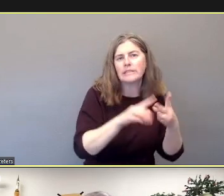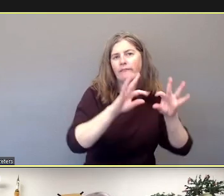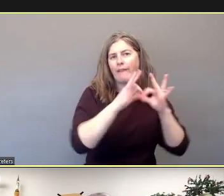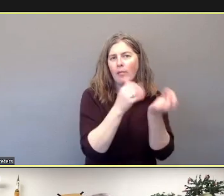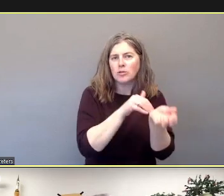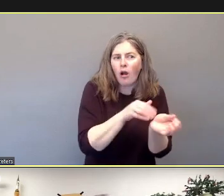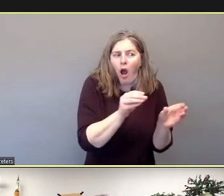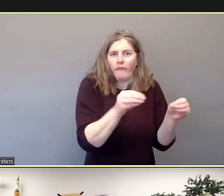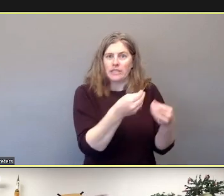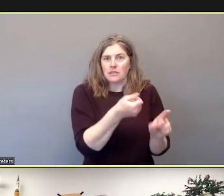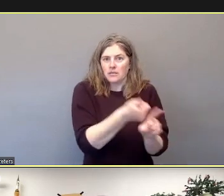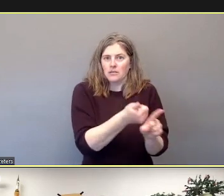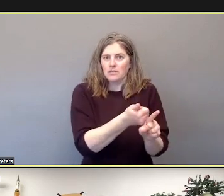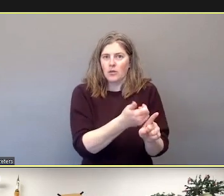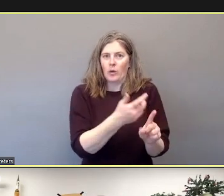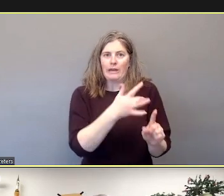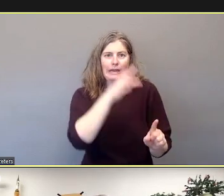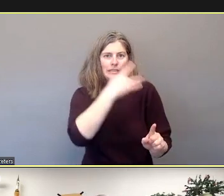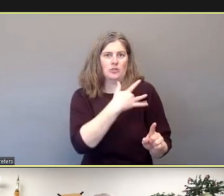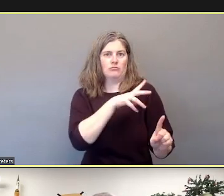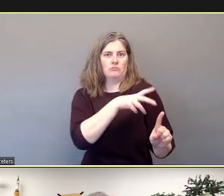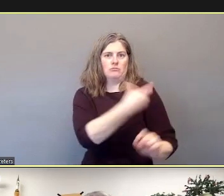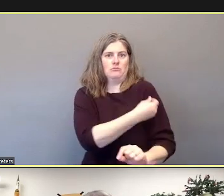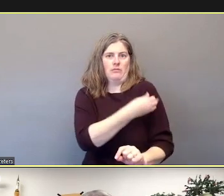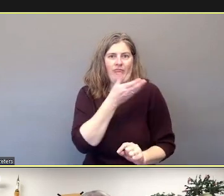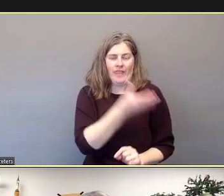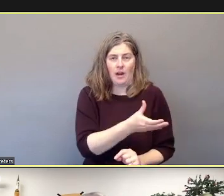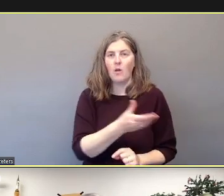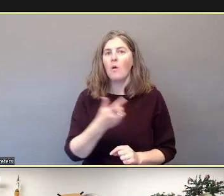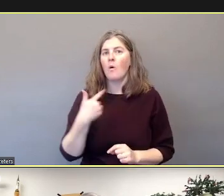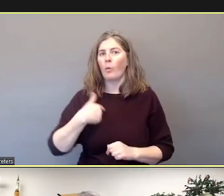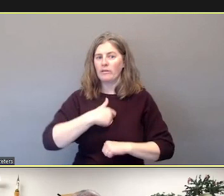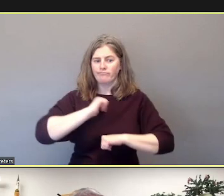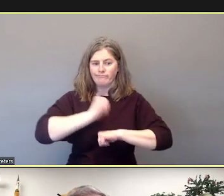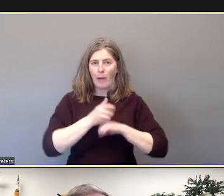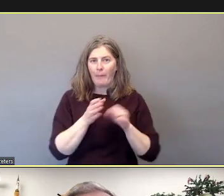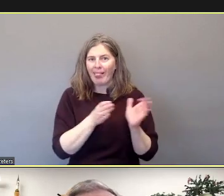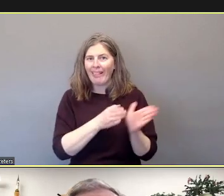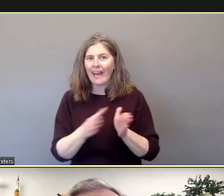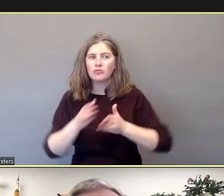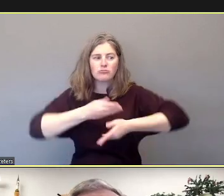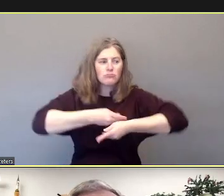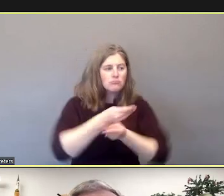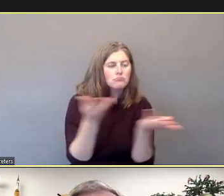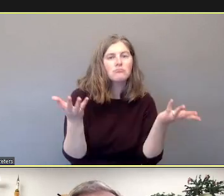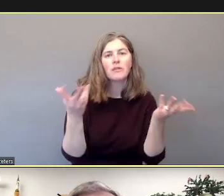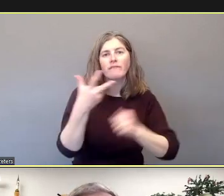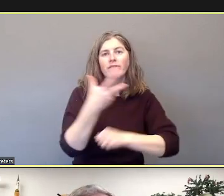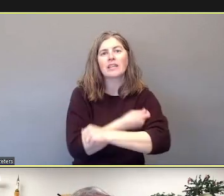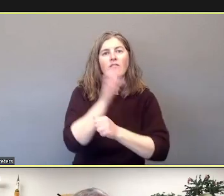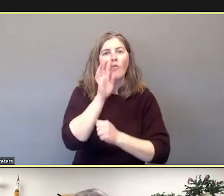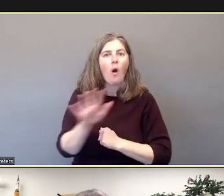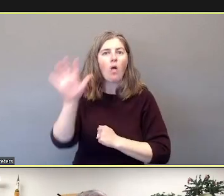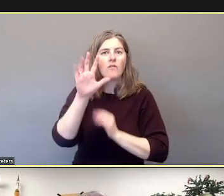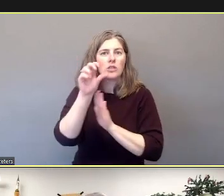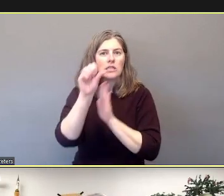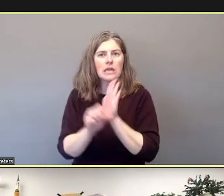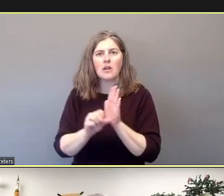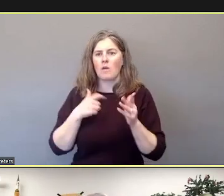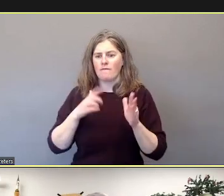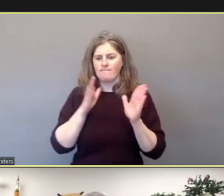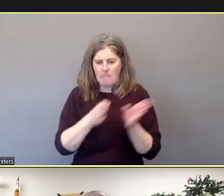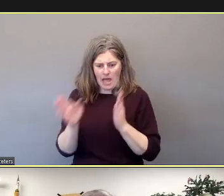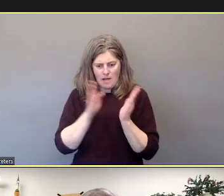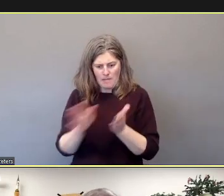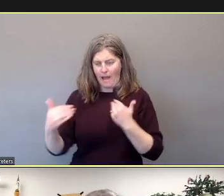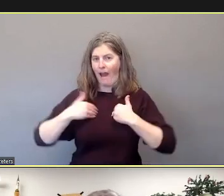doctors' offices. And so we have a plan to roll out the vaccine for the whole state. It's all finished.